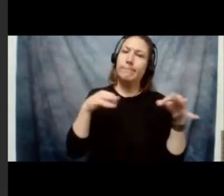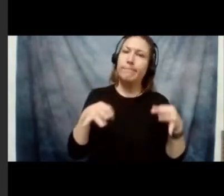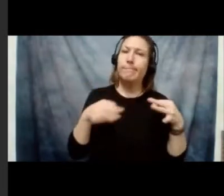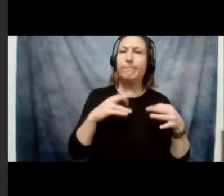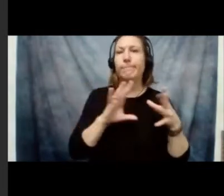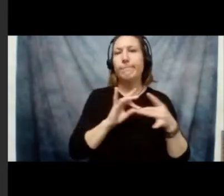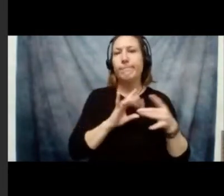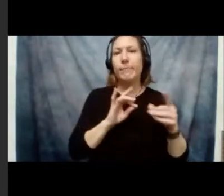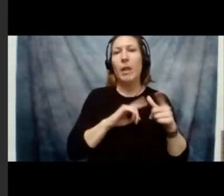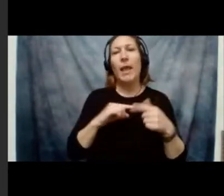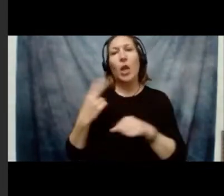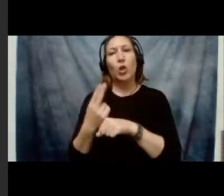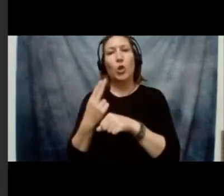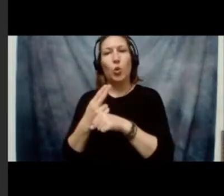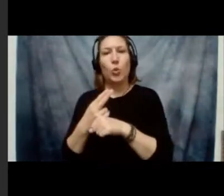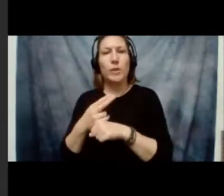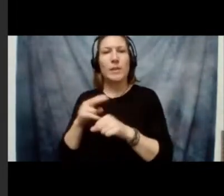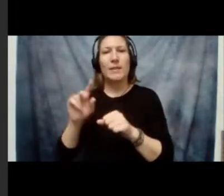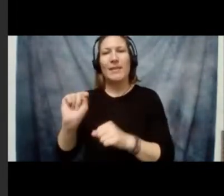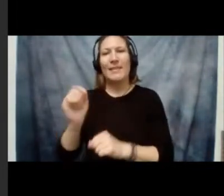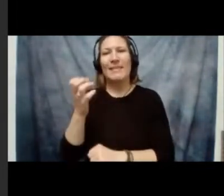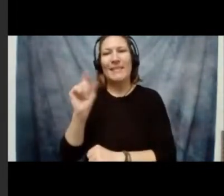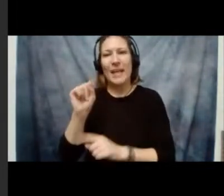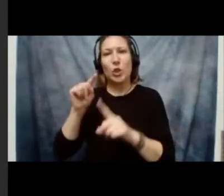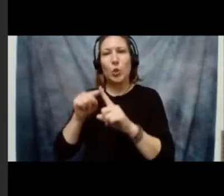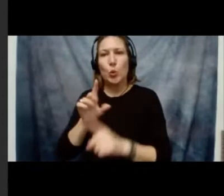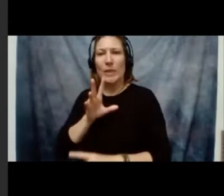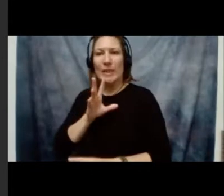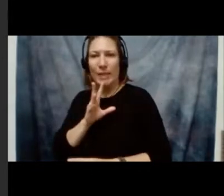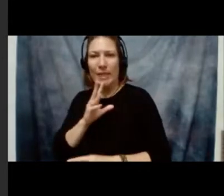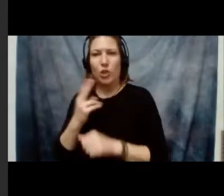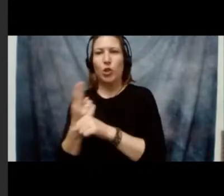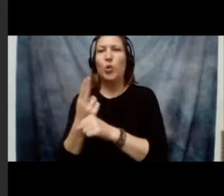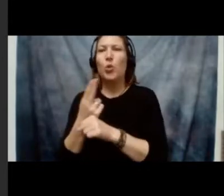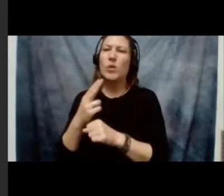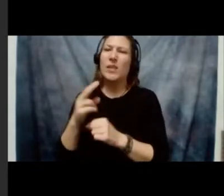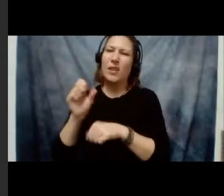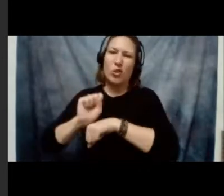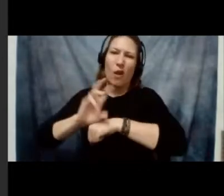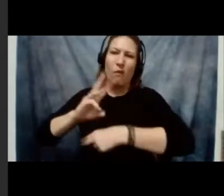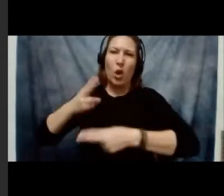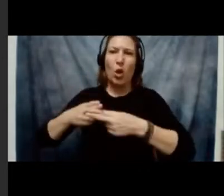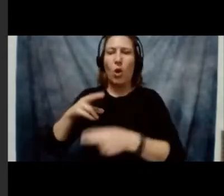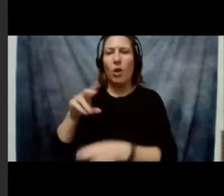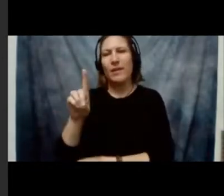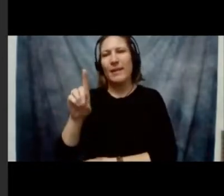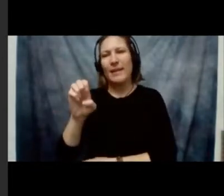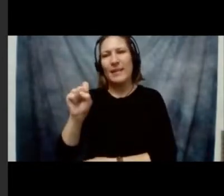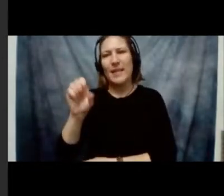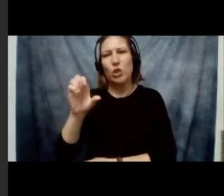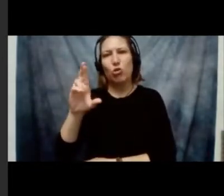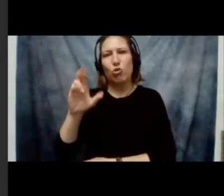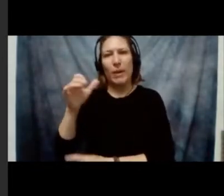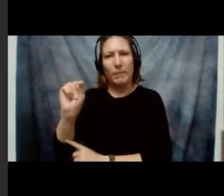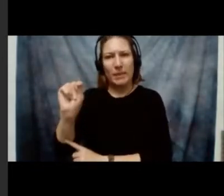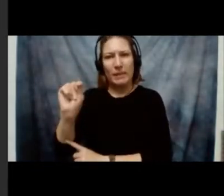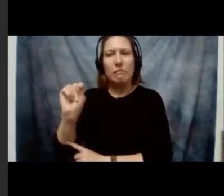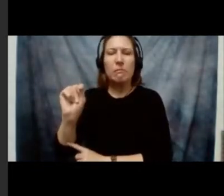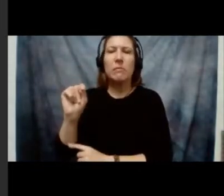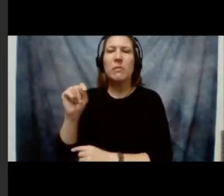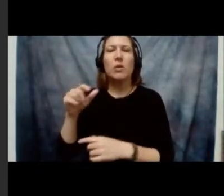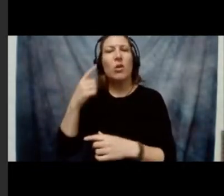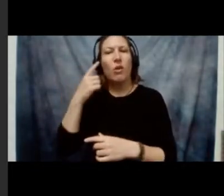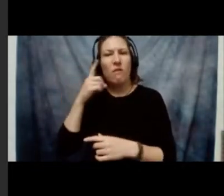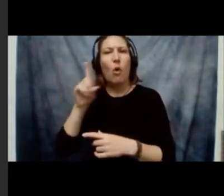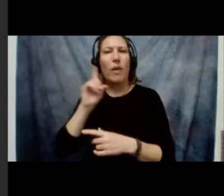text-to-speech using a software called Descript that I think does a pretty decent job for that intermediate